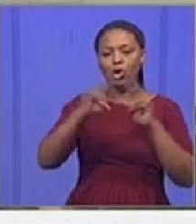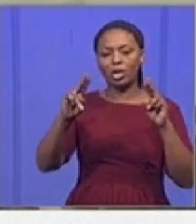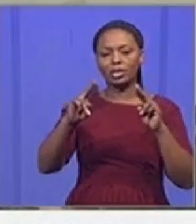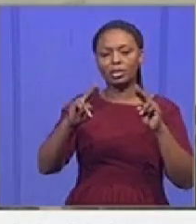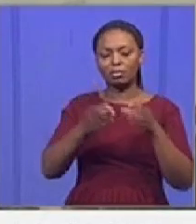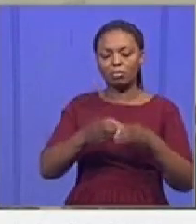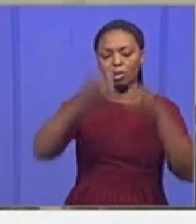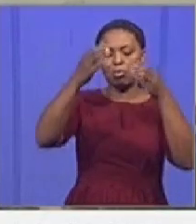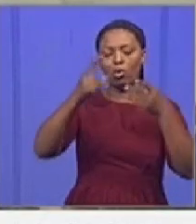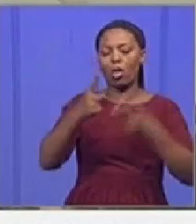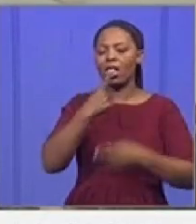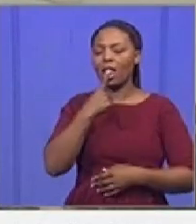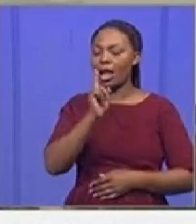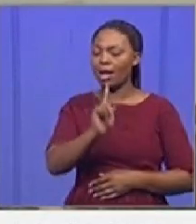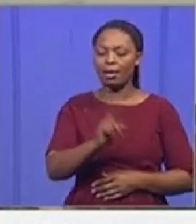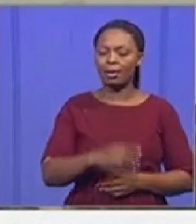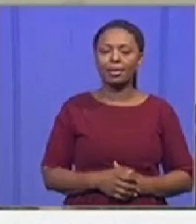le di-battery.